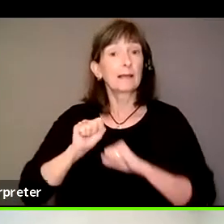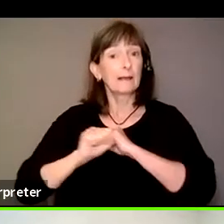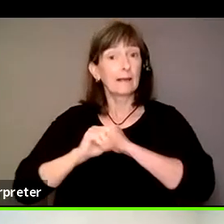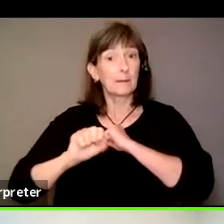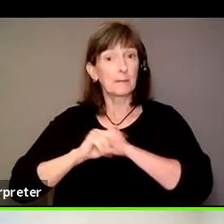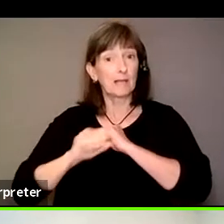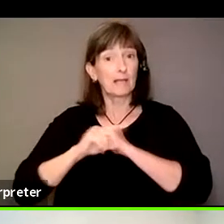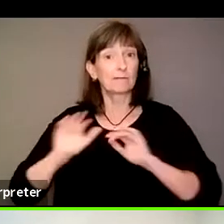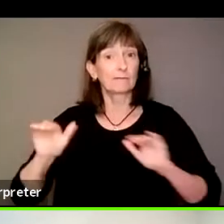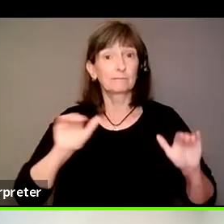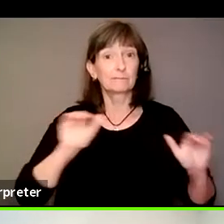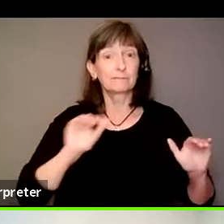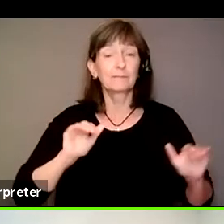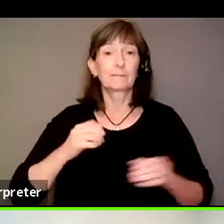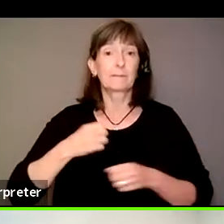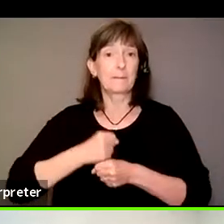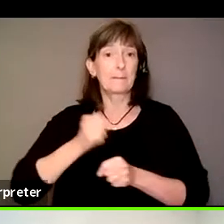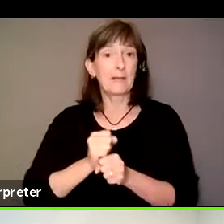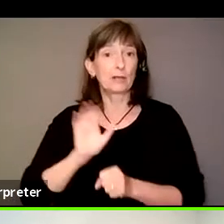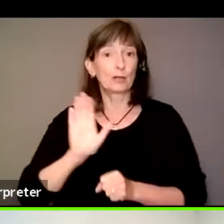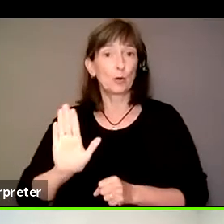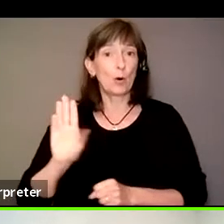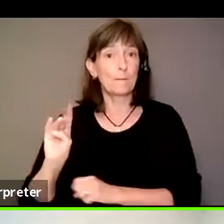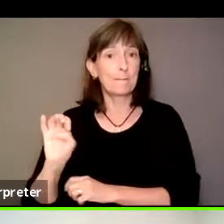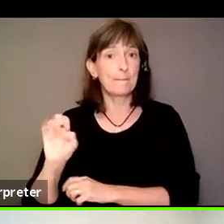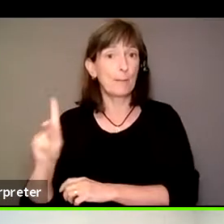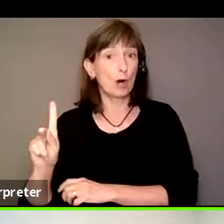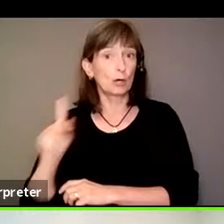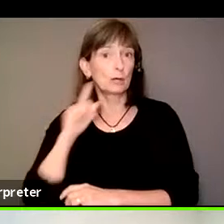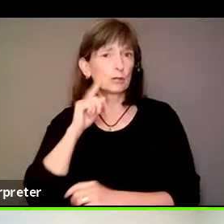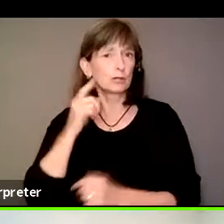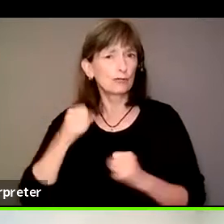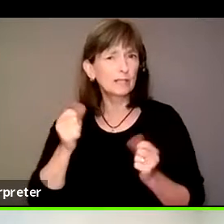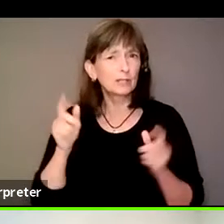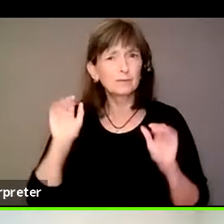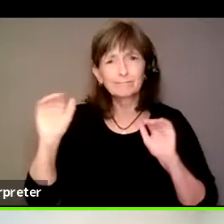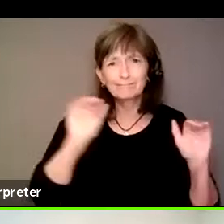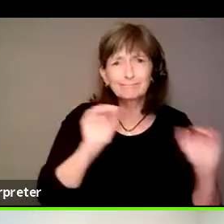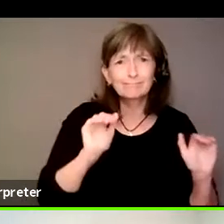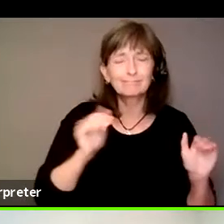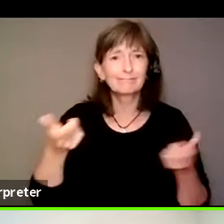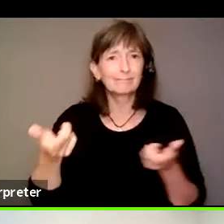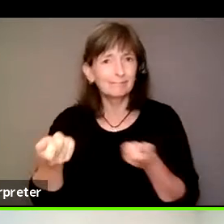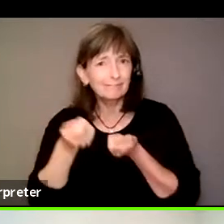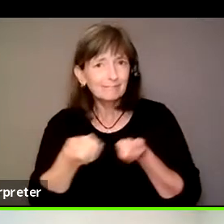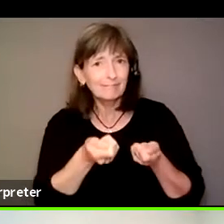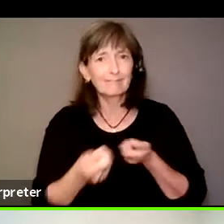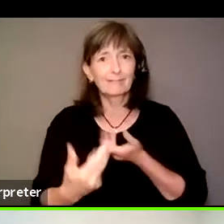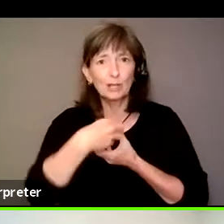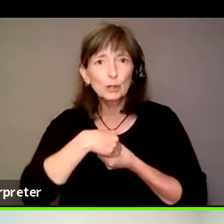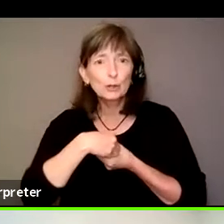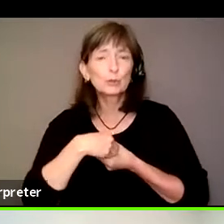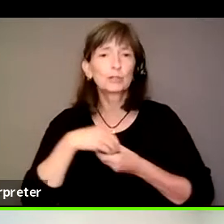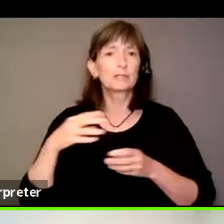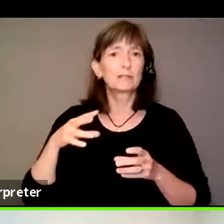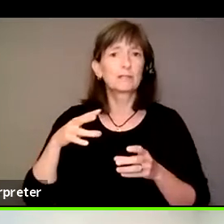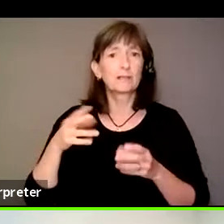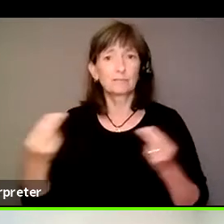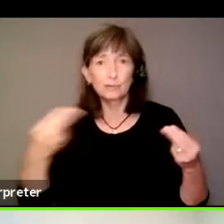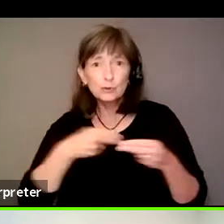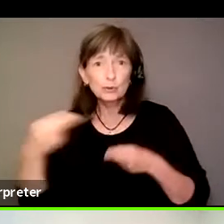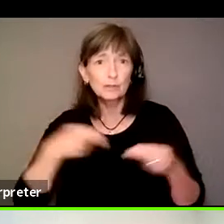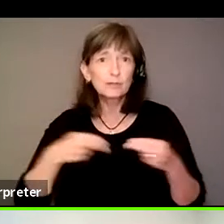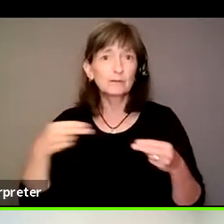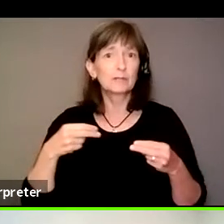working to raise awareness around the importance of engagement and diversity, accessibility, and inclusion in municipal governance.